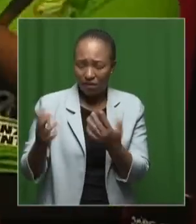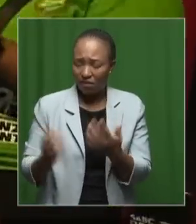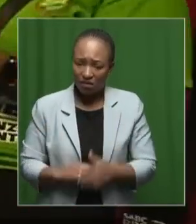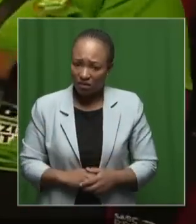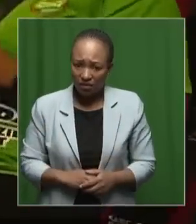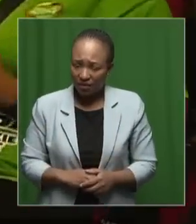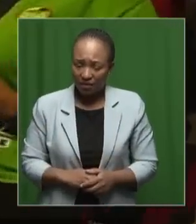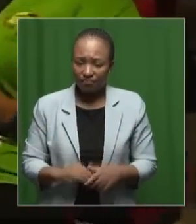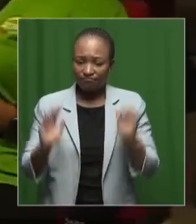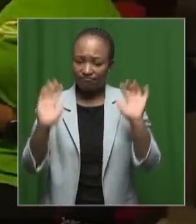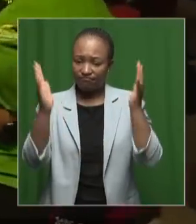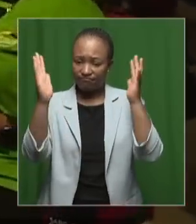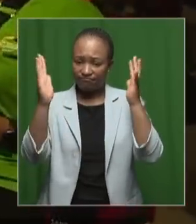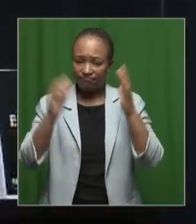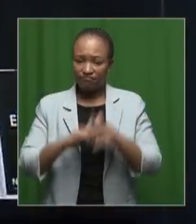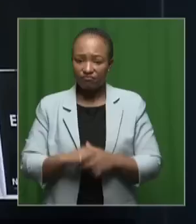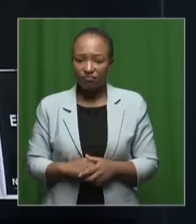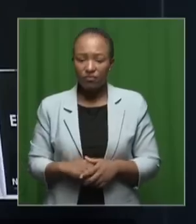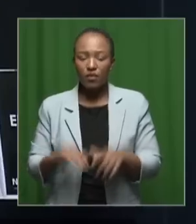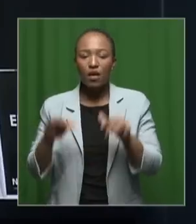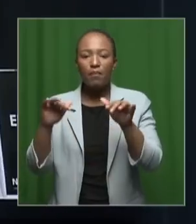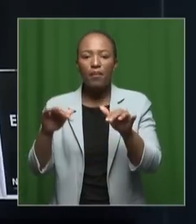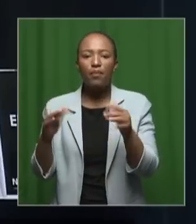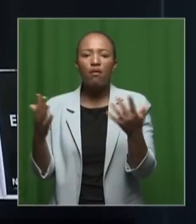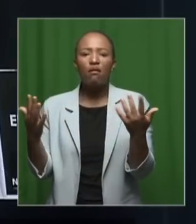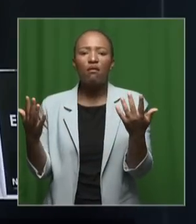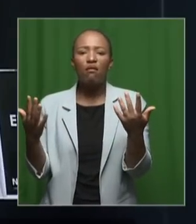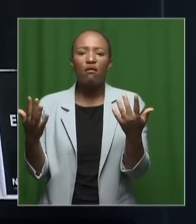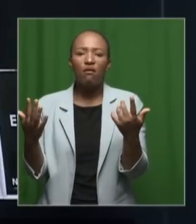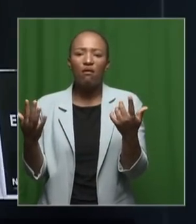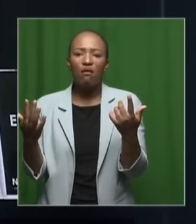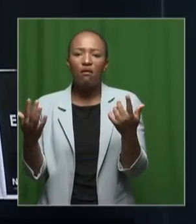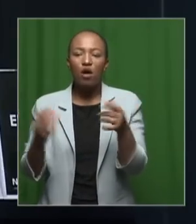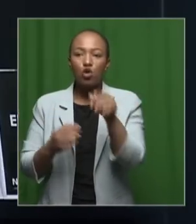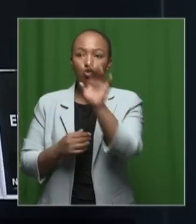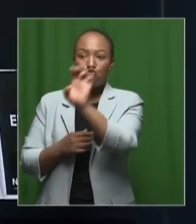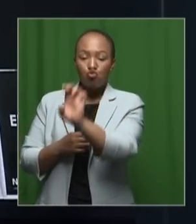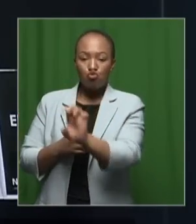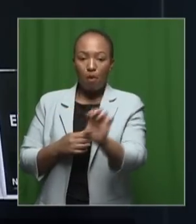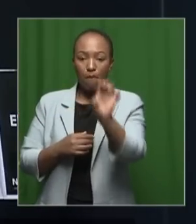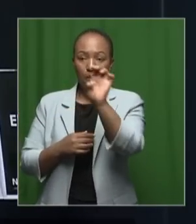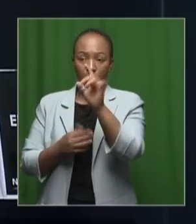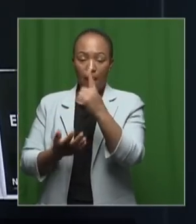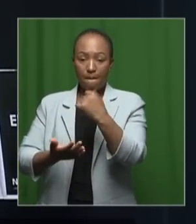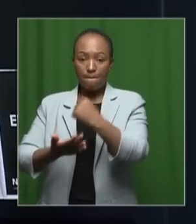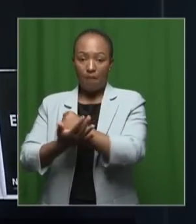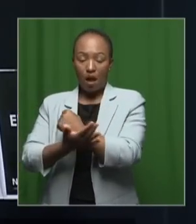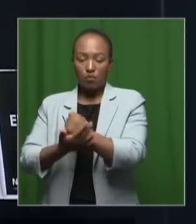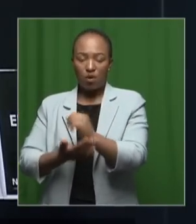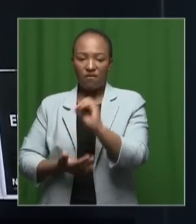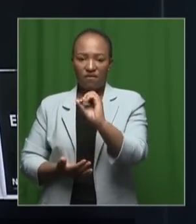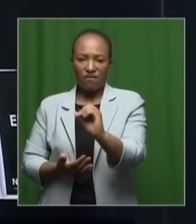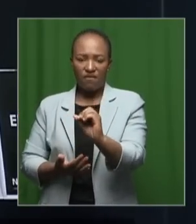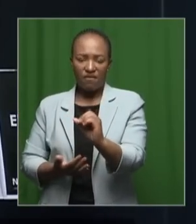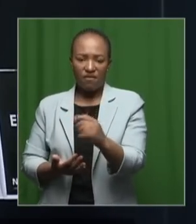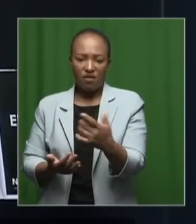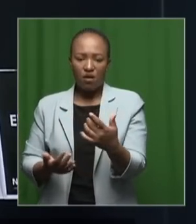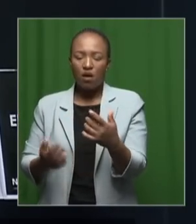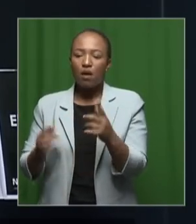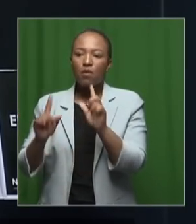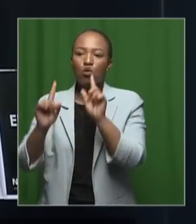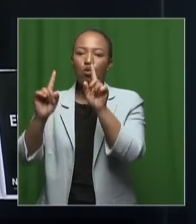No one walks around in Europe. When you have an illegal passport in Europe or you have no passport, you will never go and open a